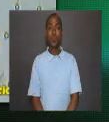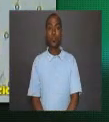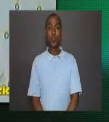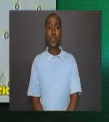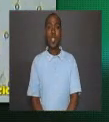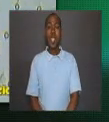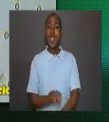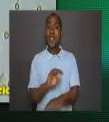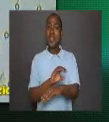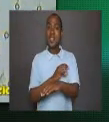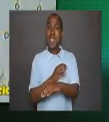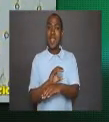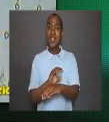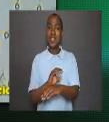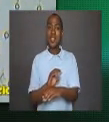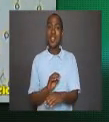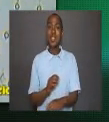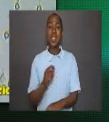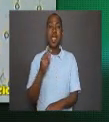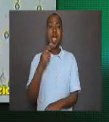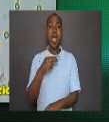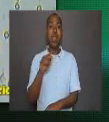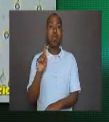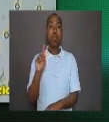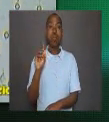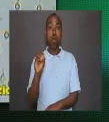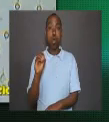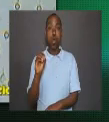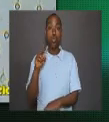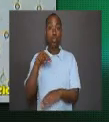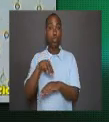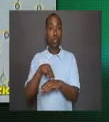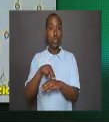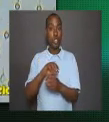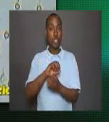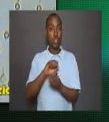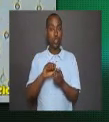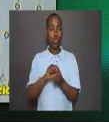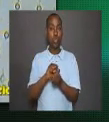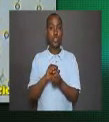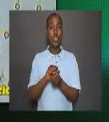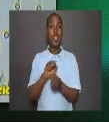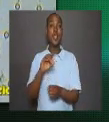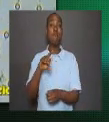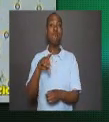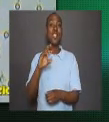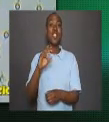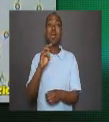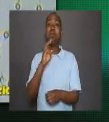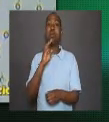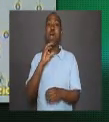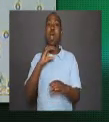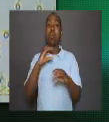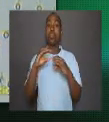If cells are in hypotonic solution, the higher water concentration in